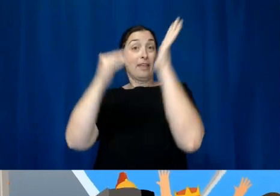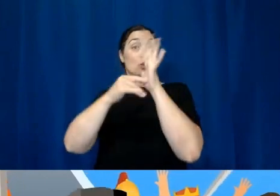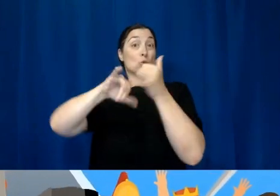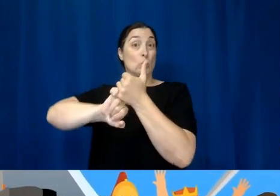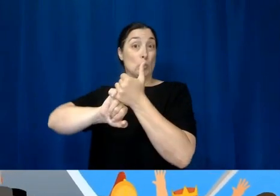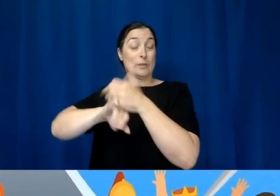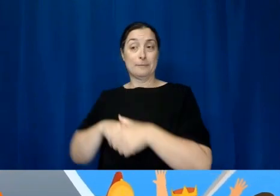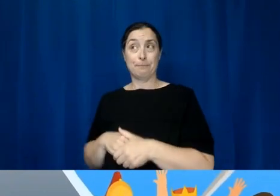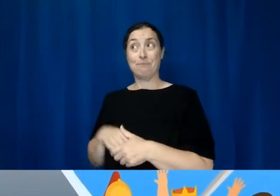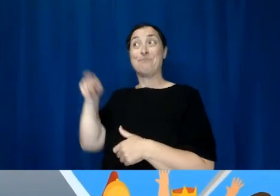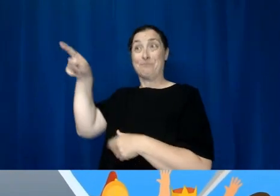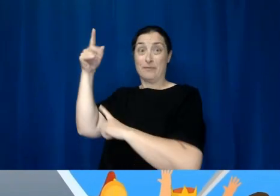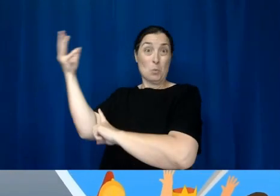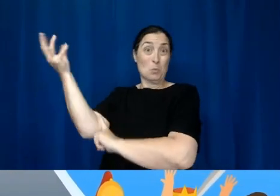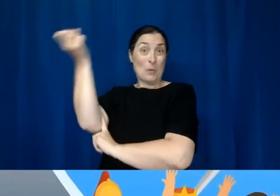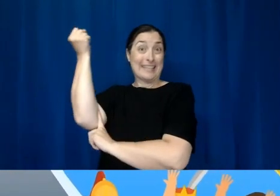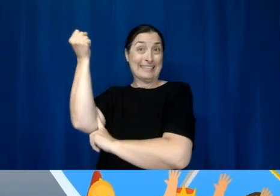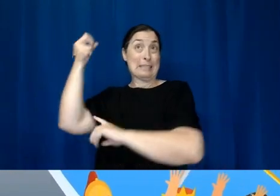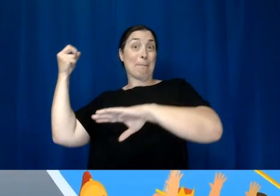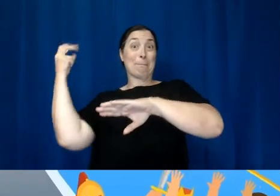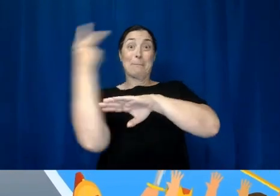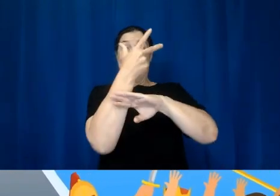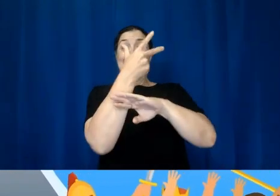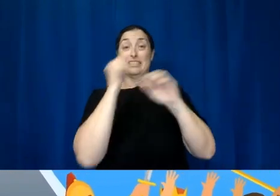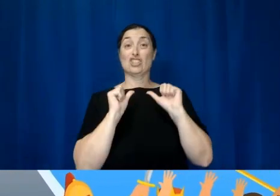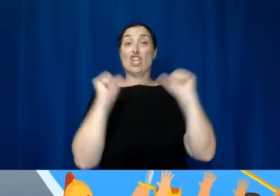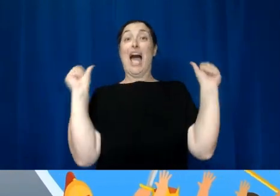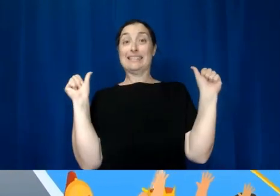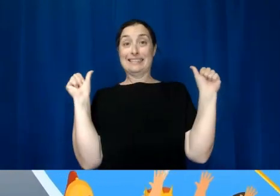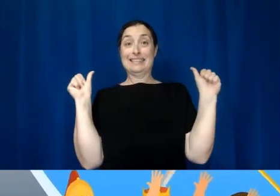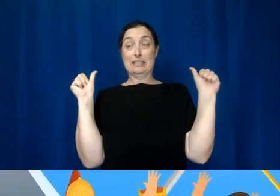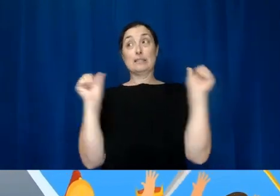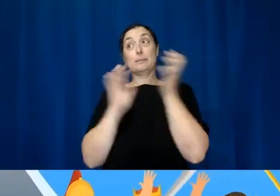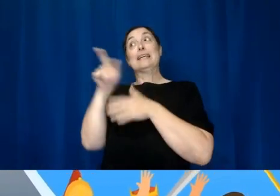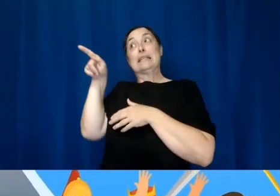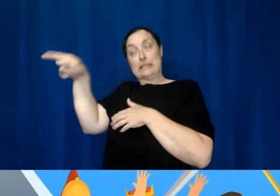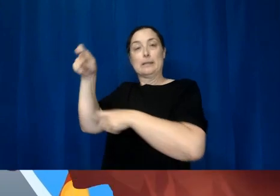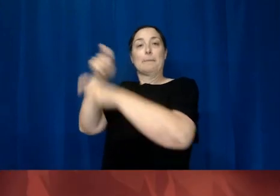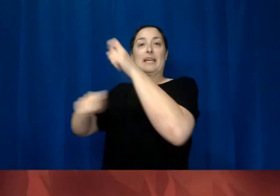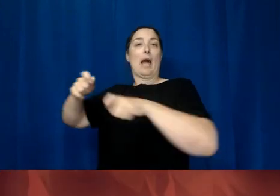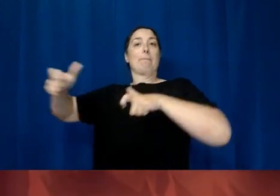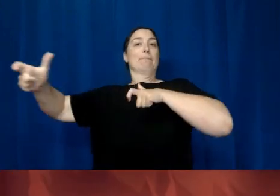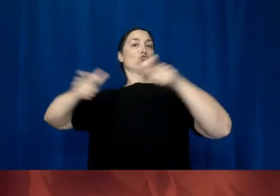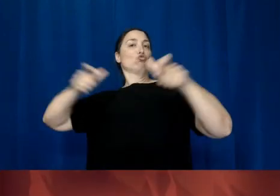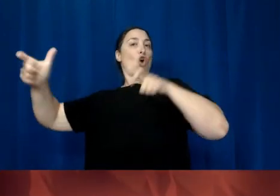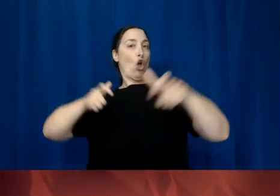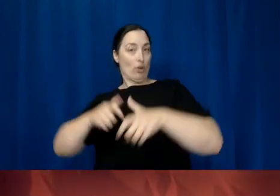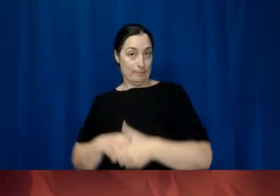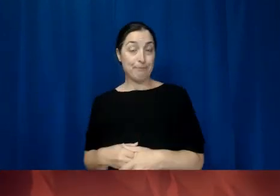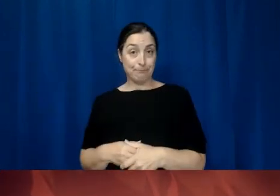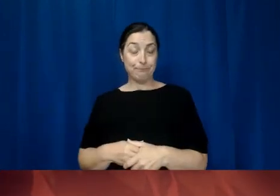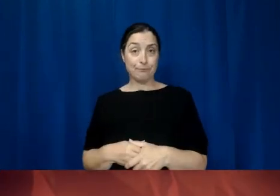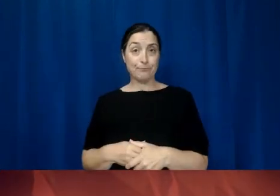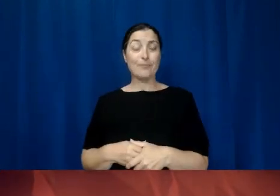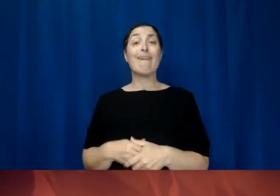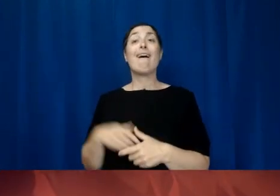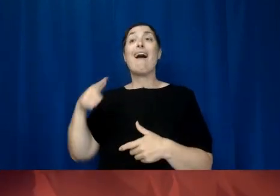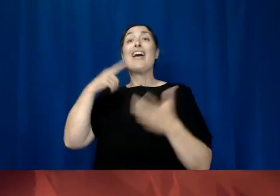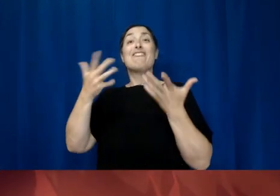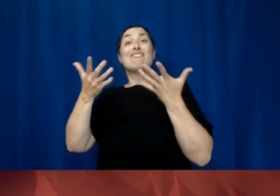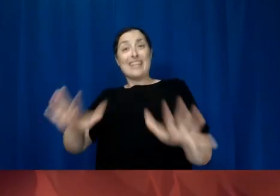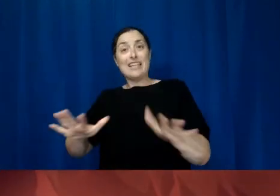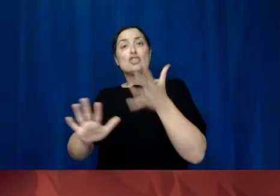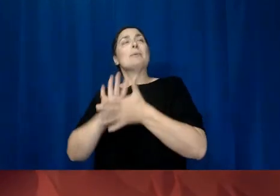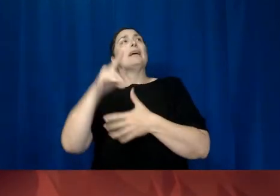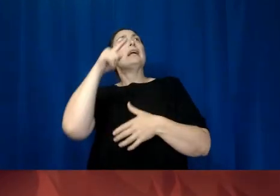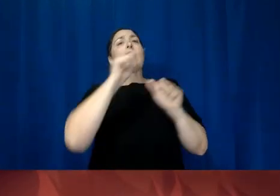Olympians emerged victorious over the Titan army and seized control of the universe. When the Titanomachy ended, the Titans were